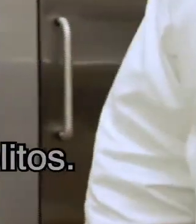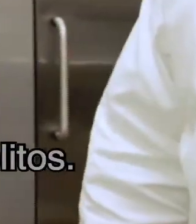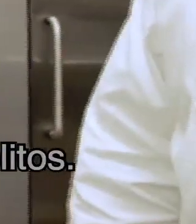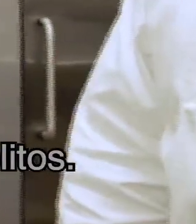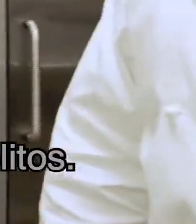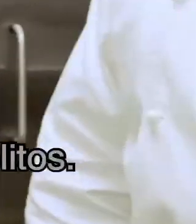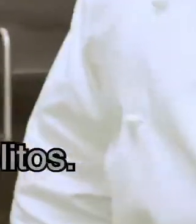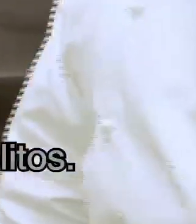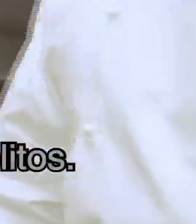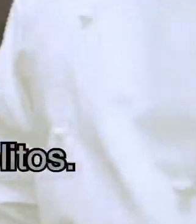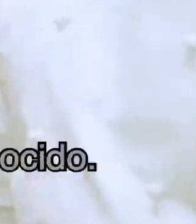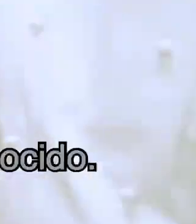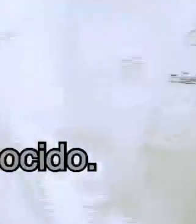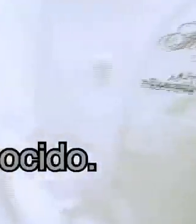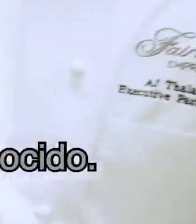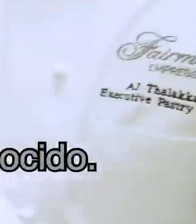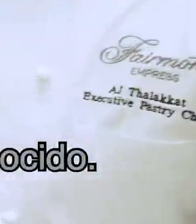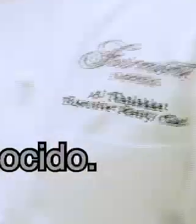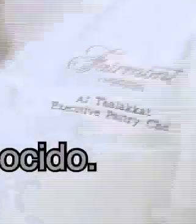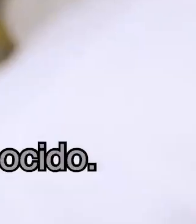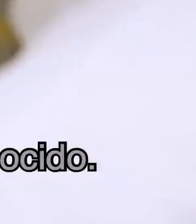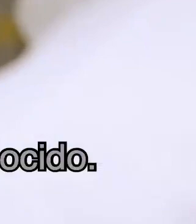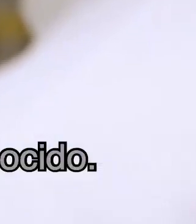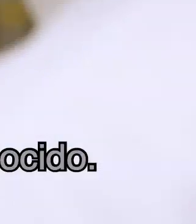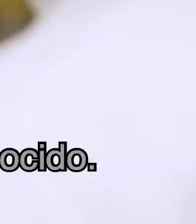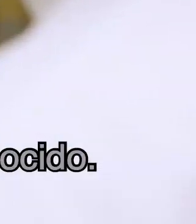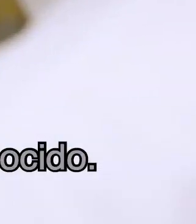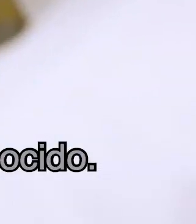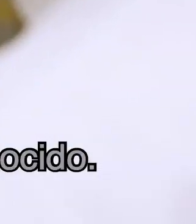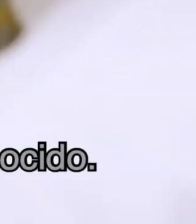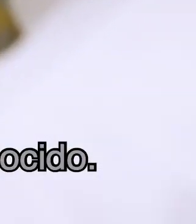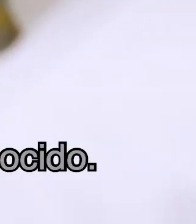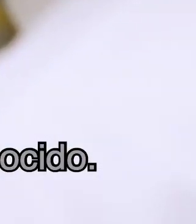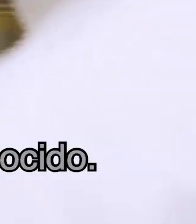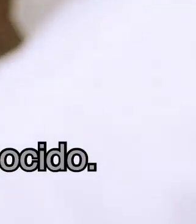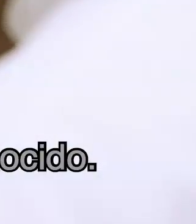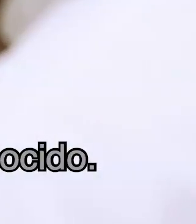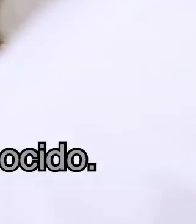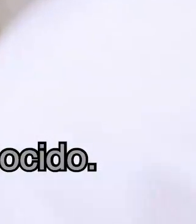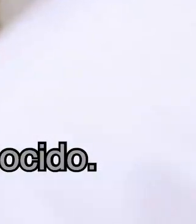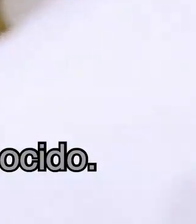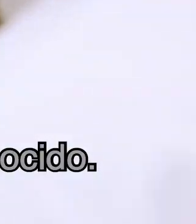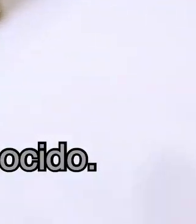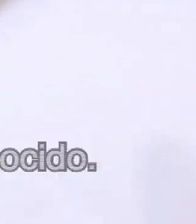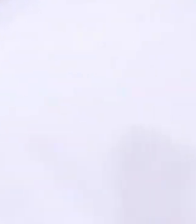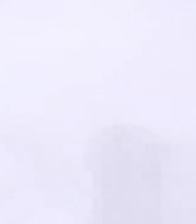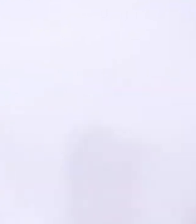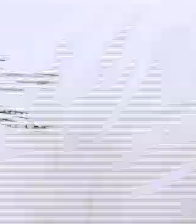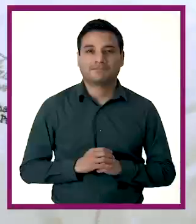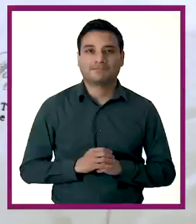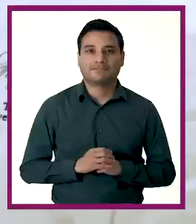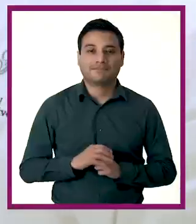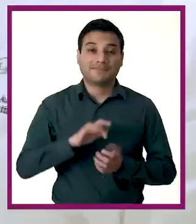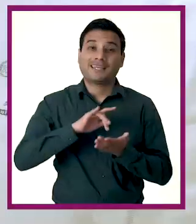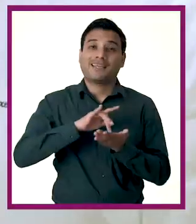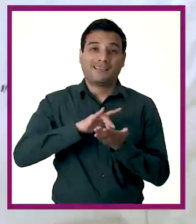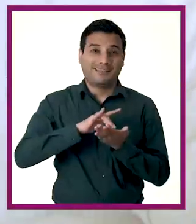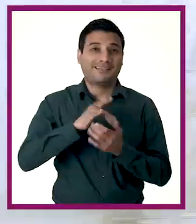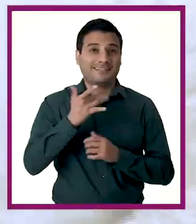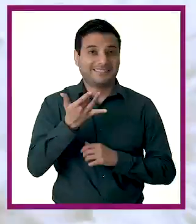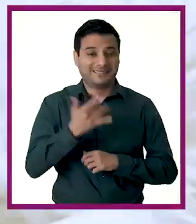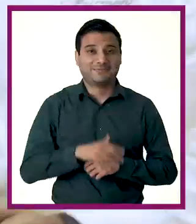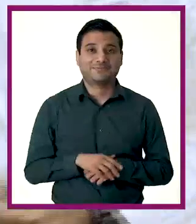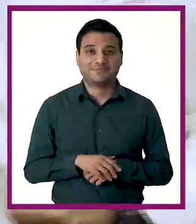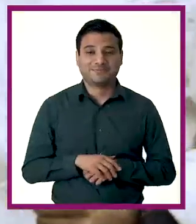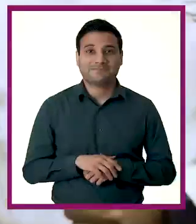to the Empress and tried our pastries. One of the best pastry chef that I've met. Thank you. Thanks a lot. Thank Muchas you. Gracias.